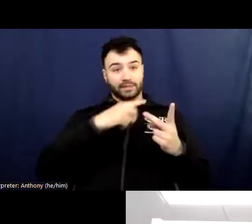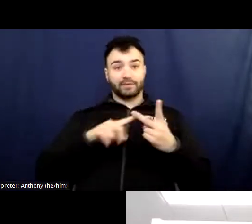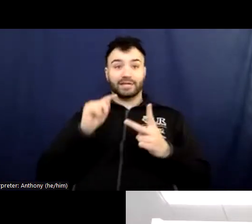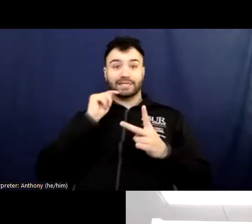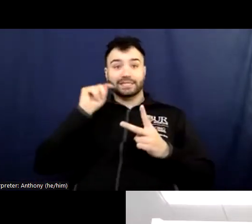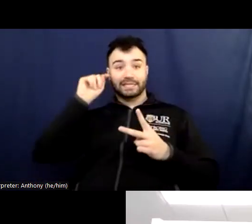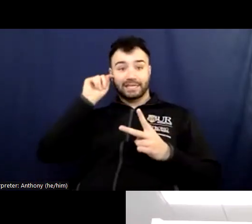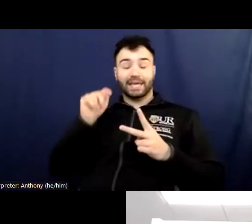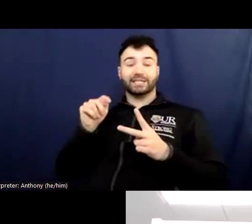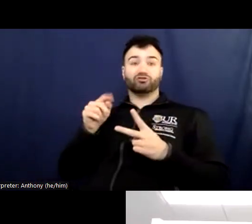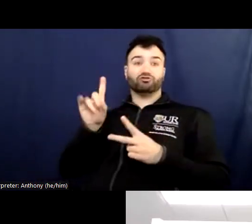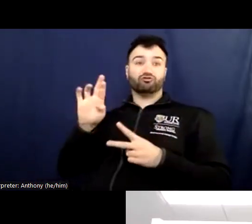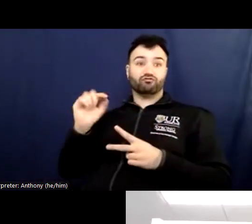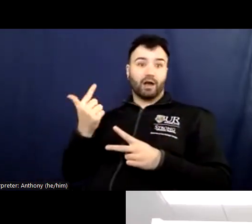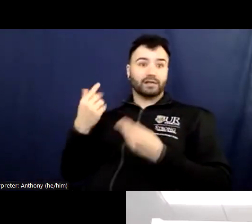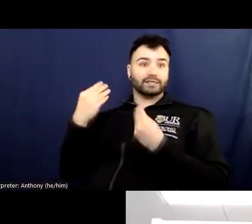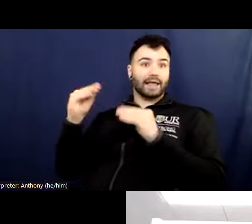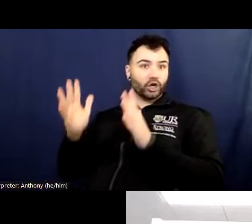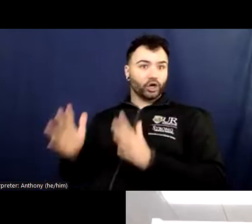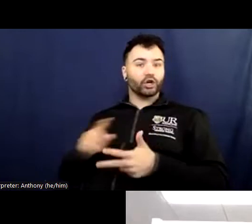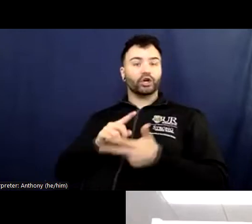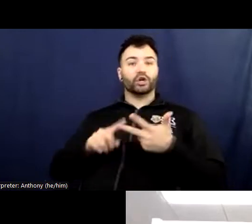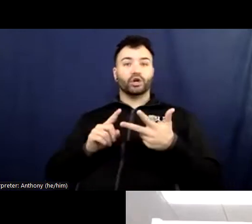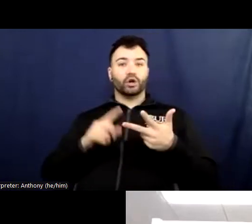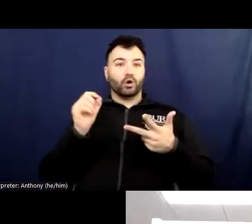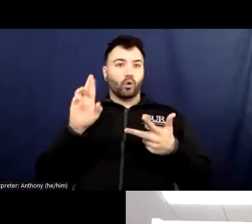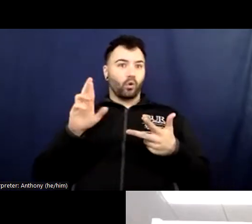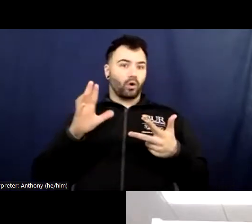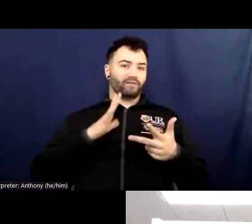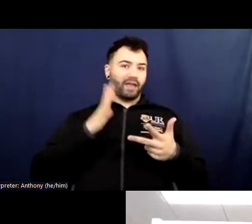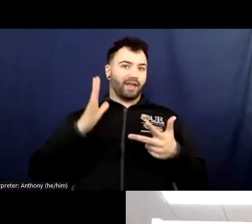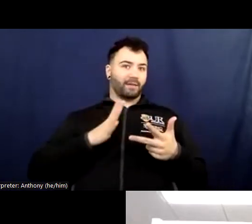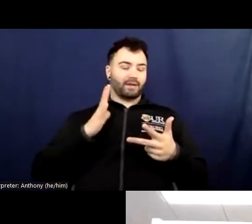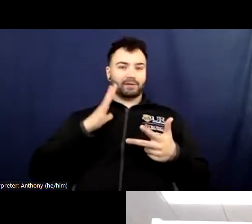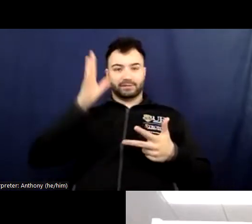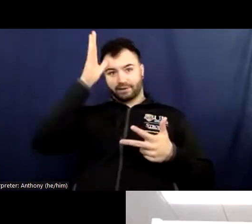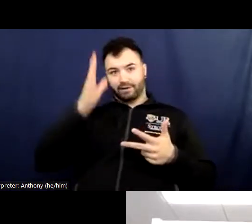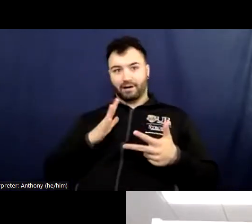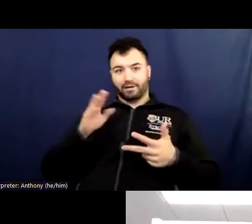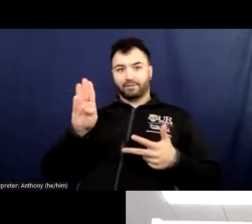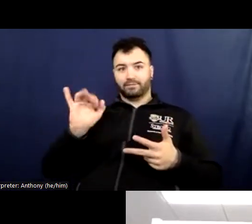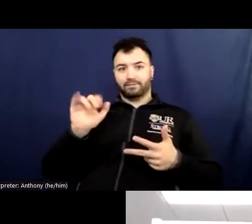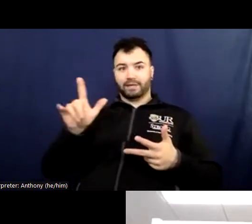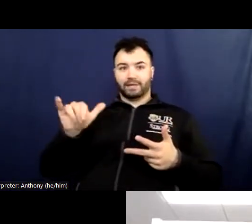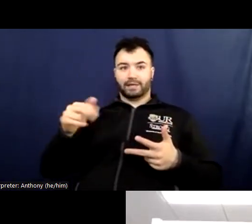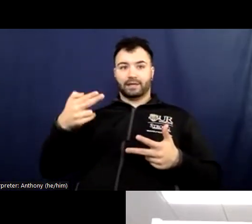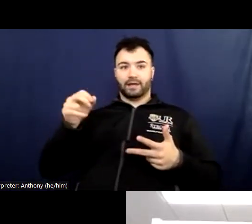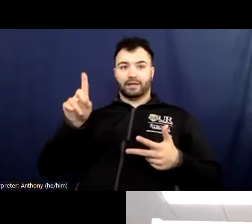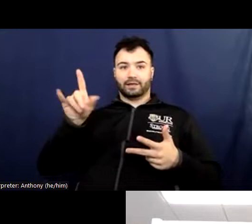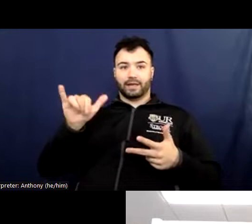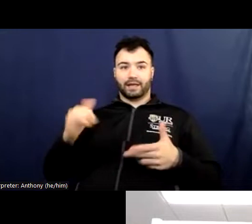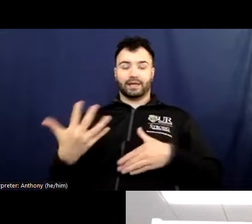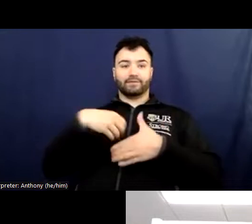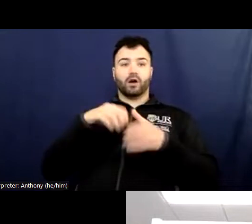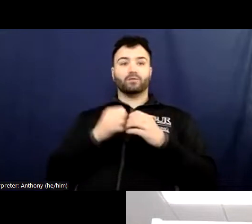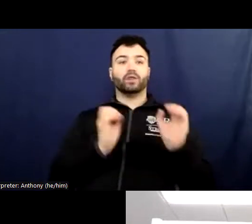drug dealer, or for someone as famous as Billie Holiday was, and the argument that the author makes